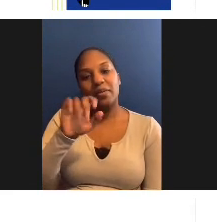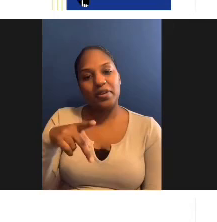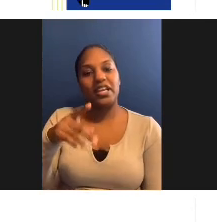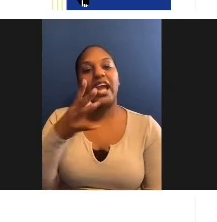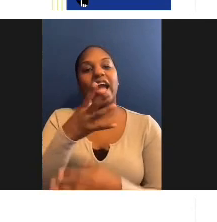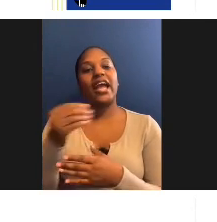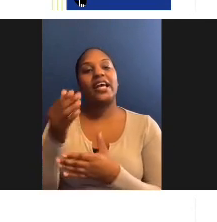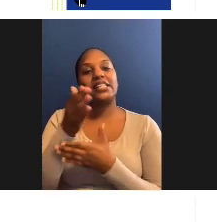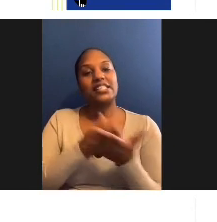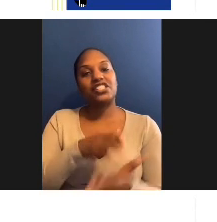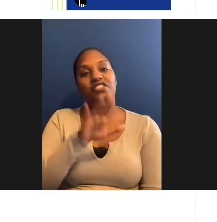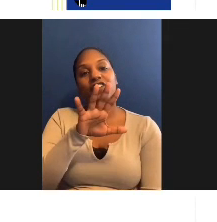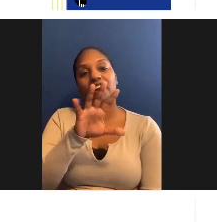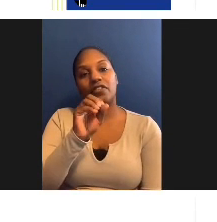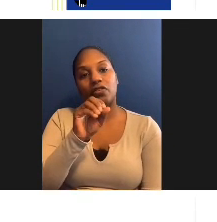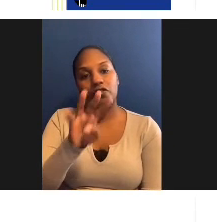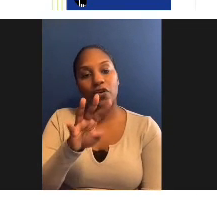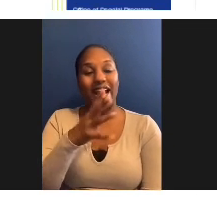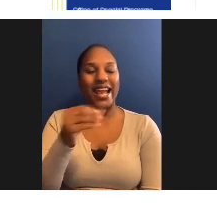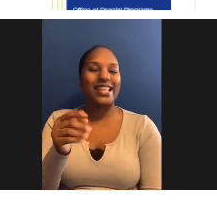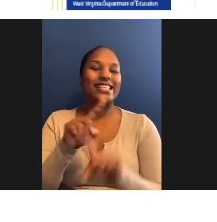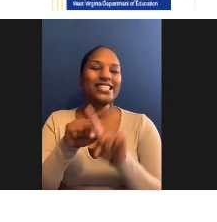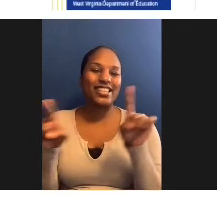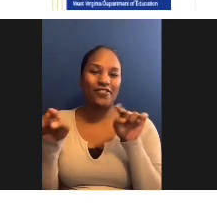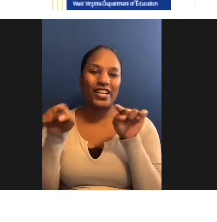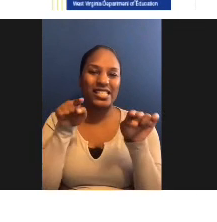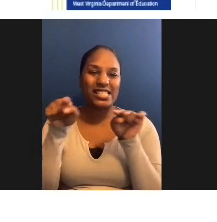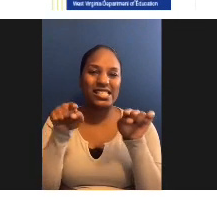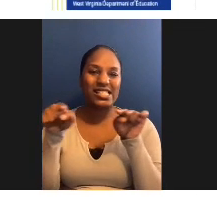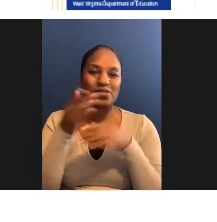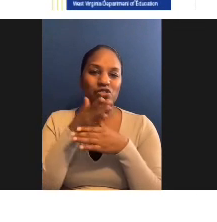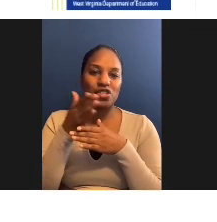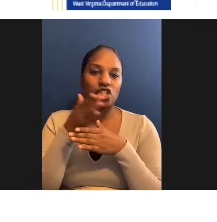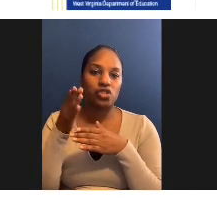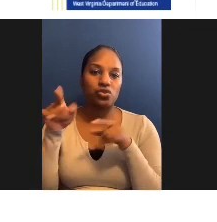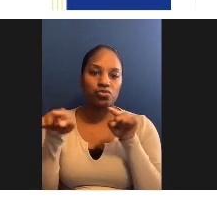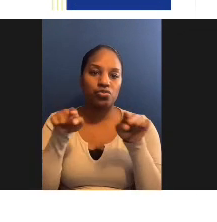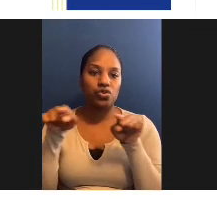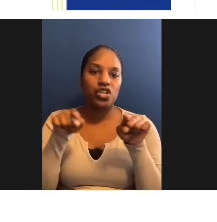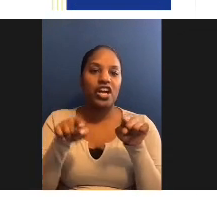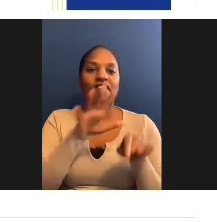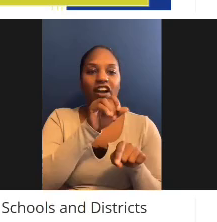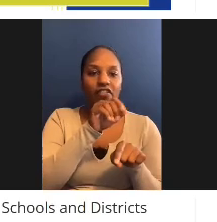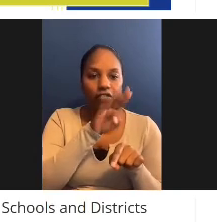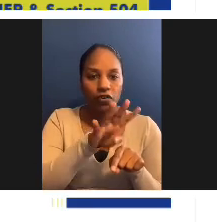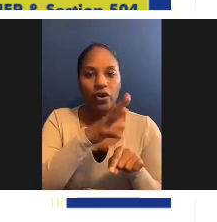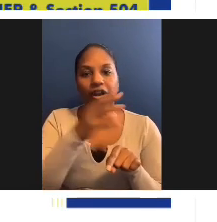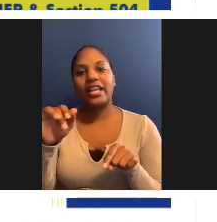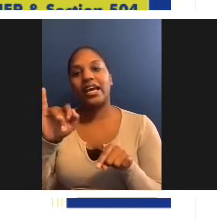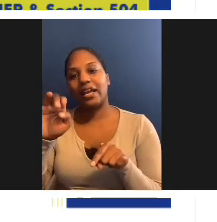504. It's really what the differences are between the two, and it is downloadable.